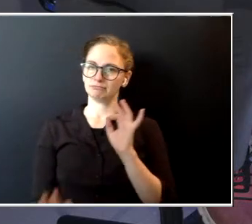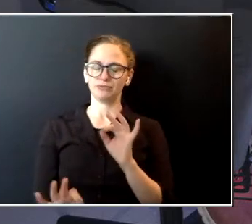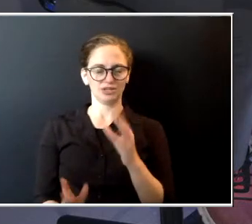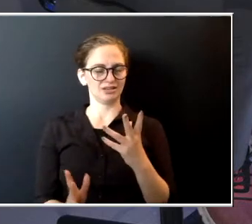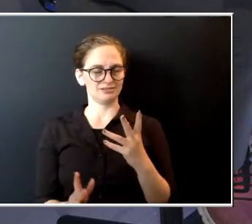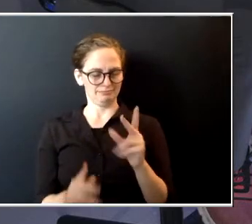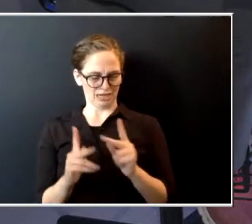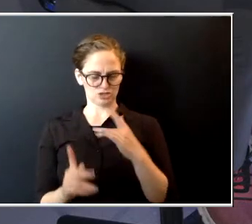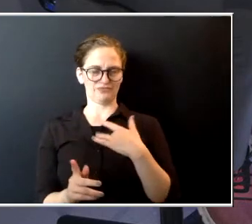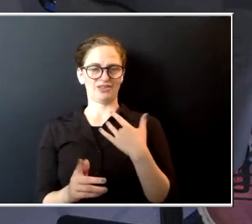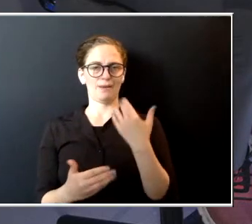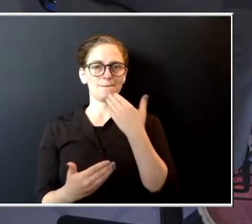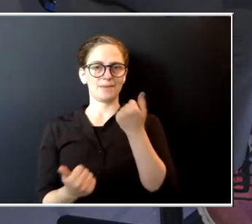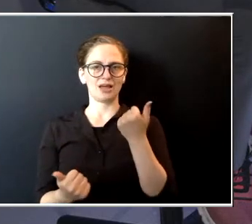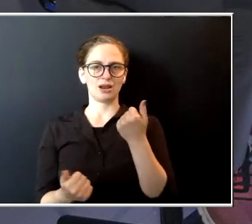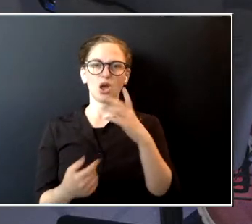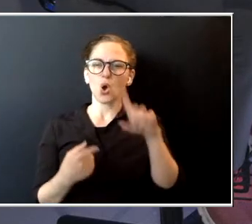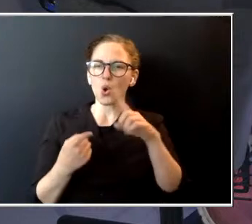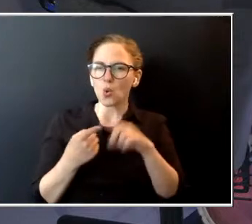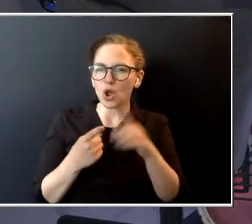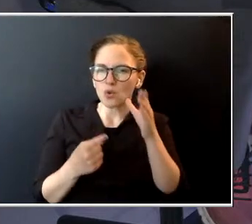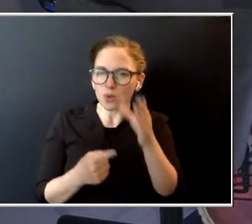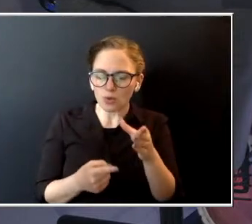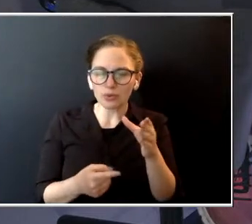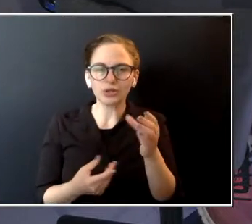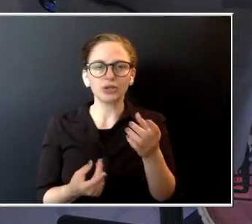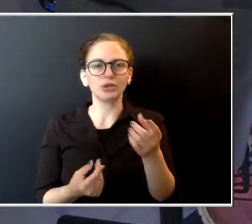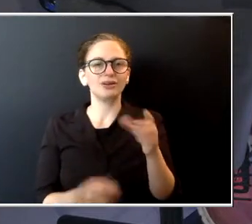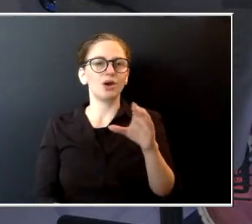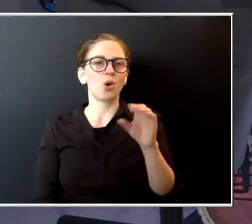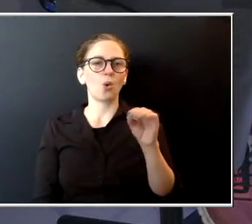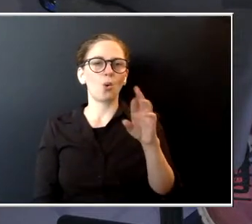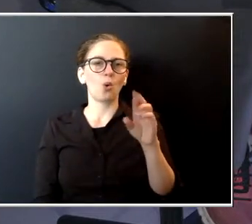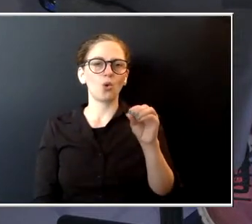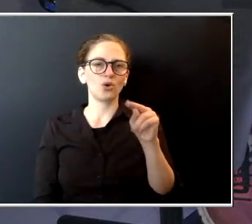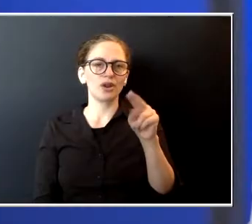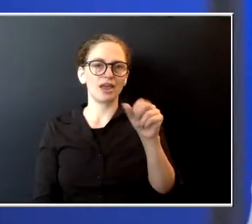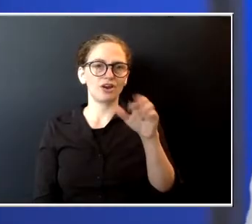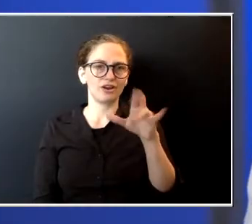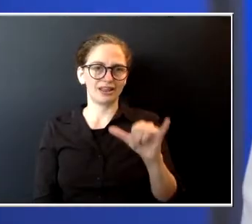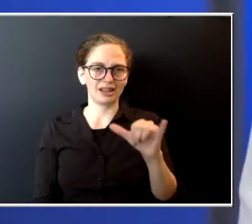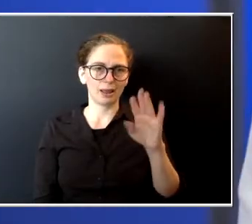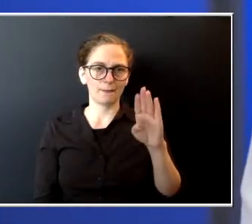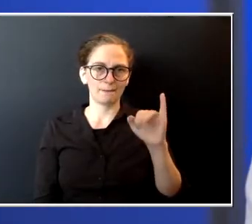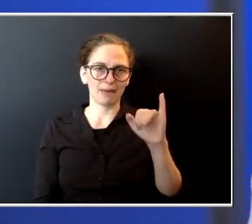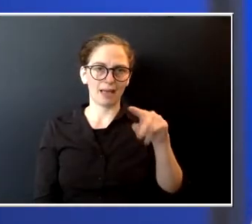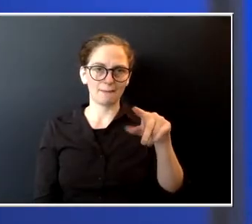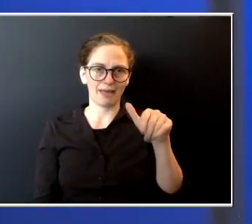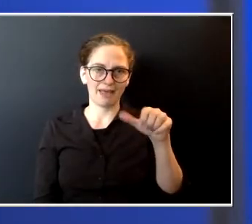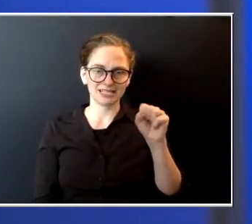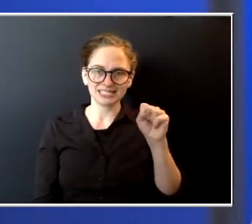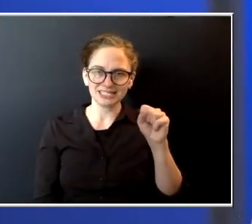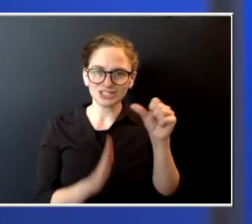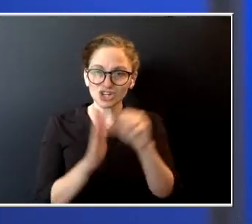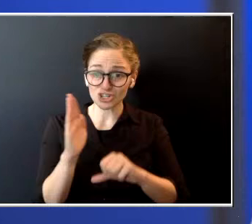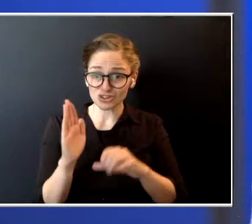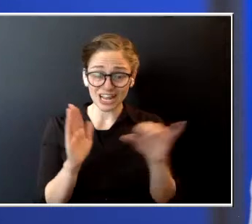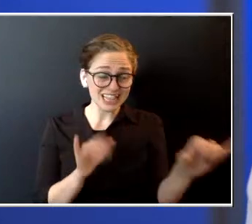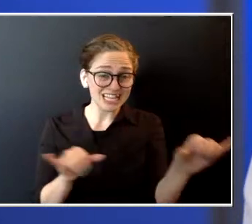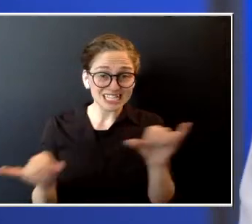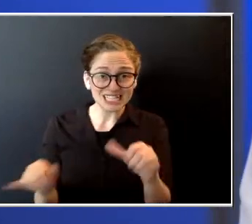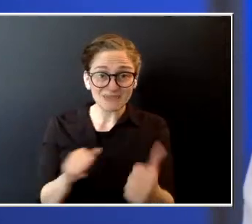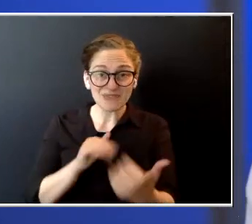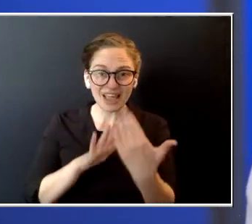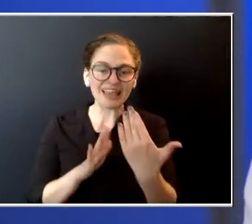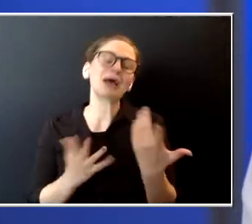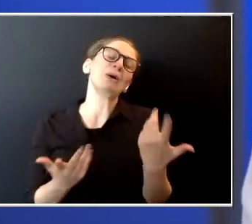doing coronary bypass surgery like this? Well, we're doing a lot with stents these days, so we can do a lot. There's still a